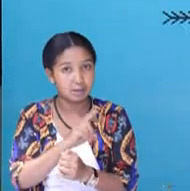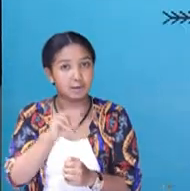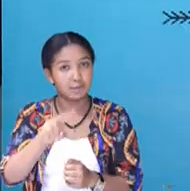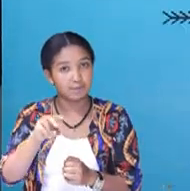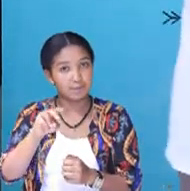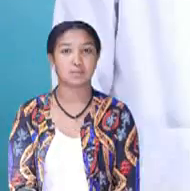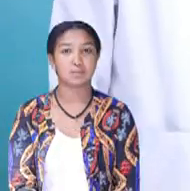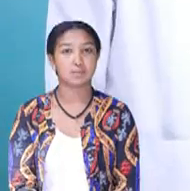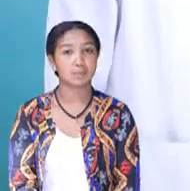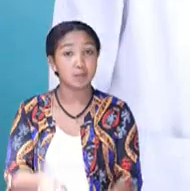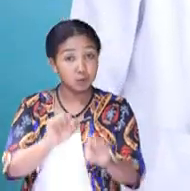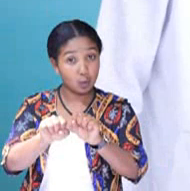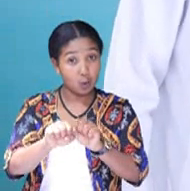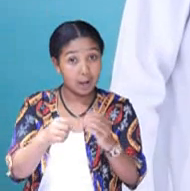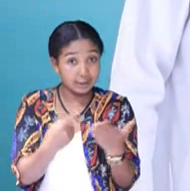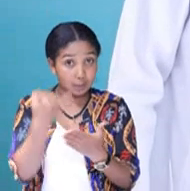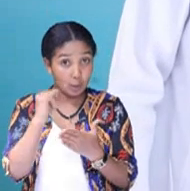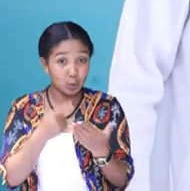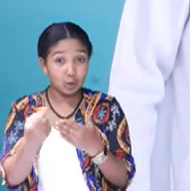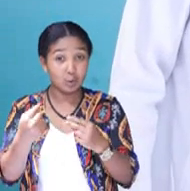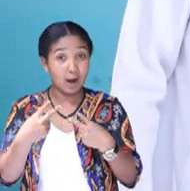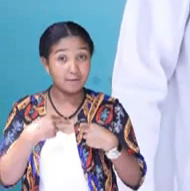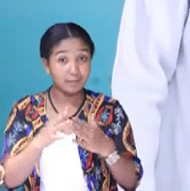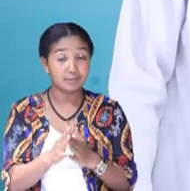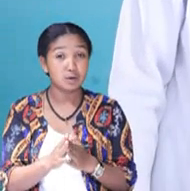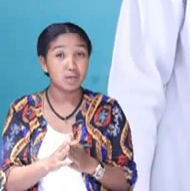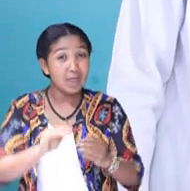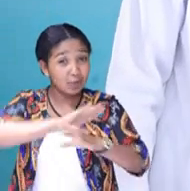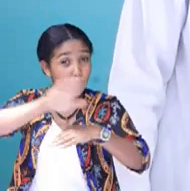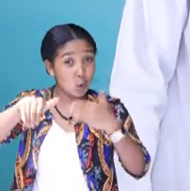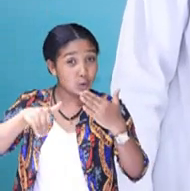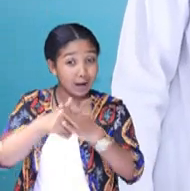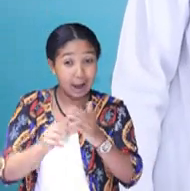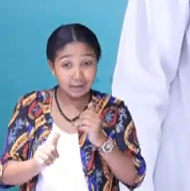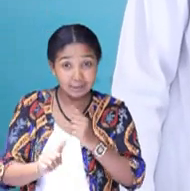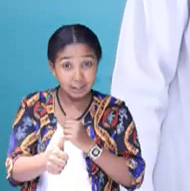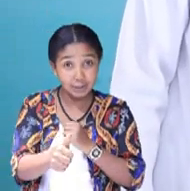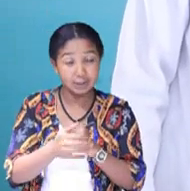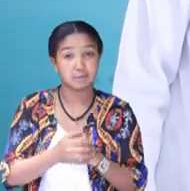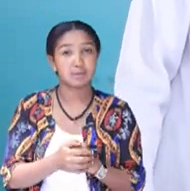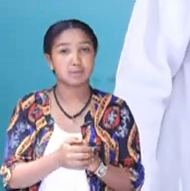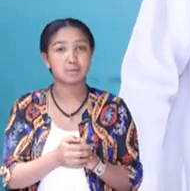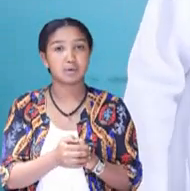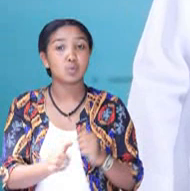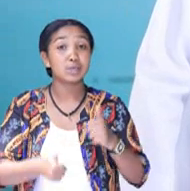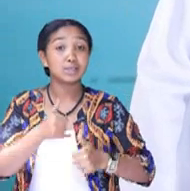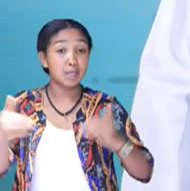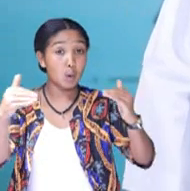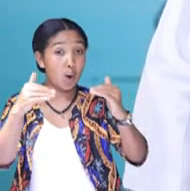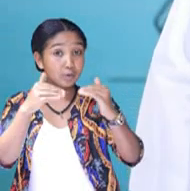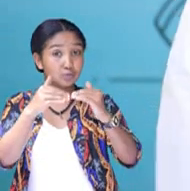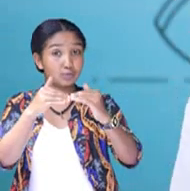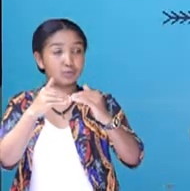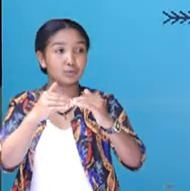mv squared over r. So at this point, we could have a total acceleration, which is equals